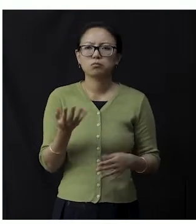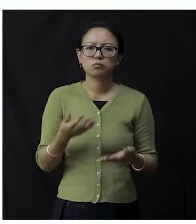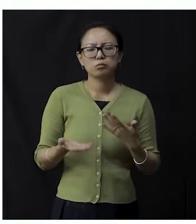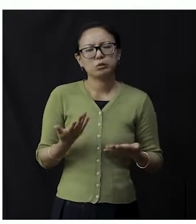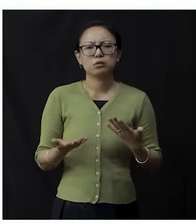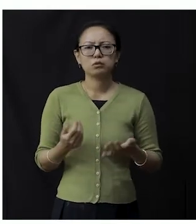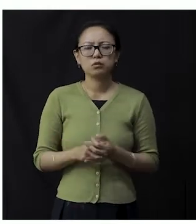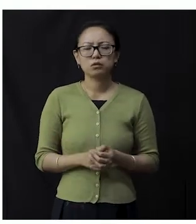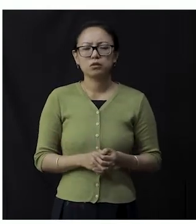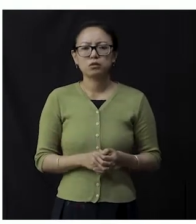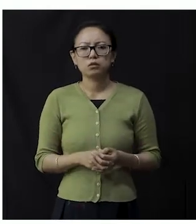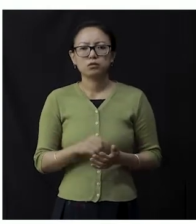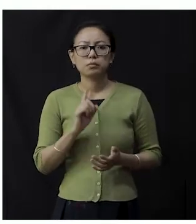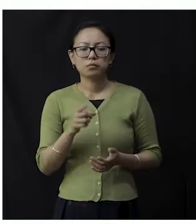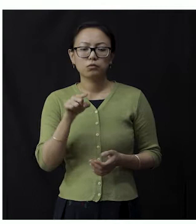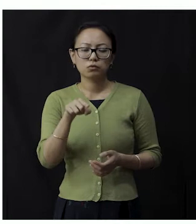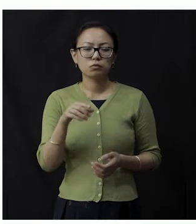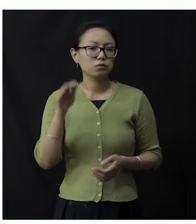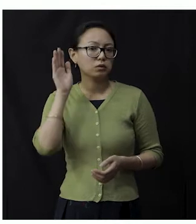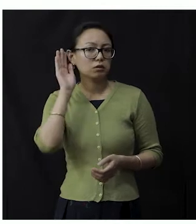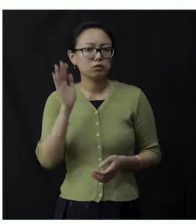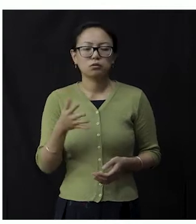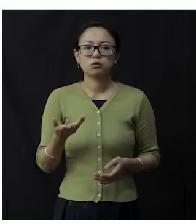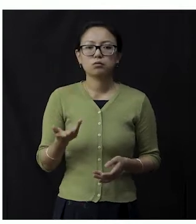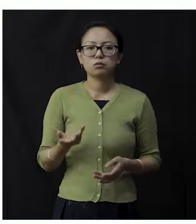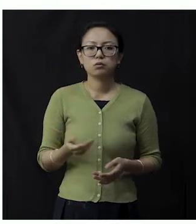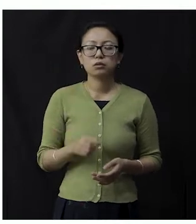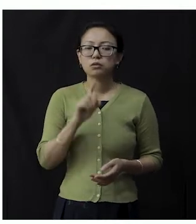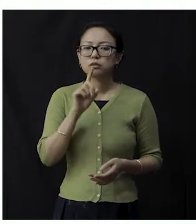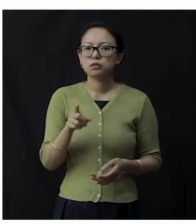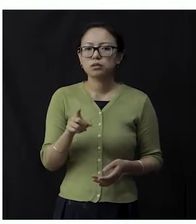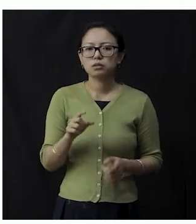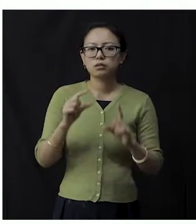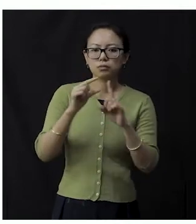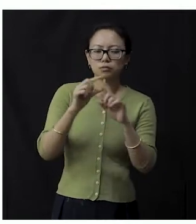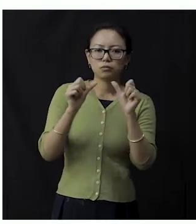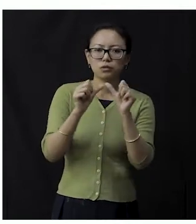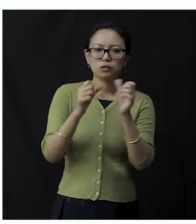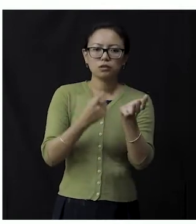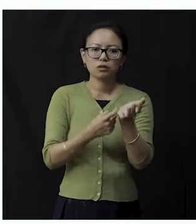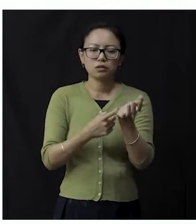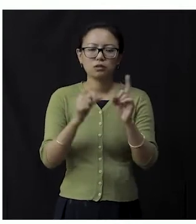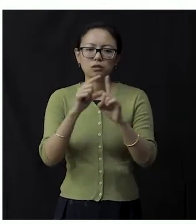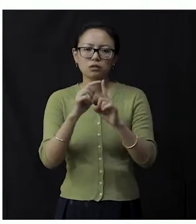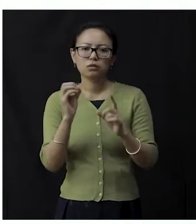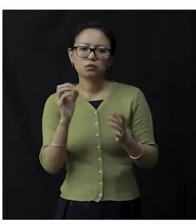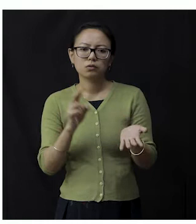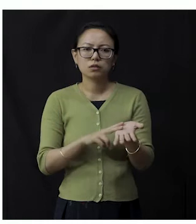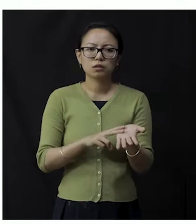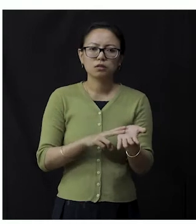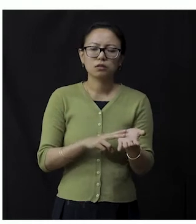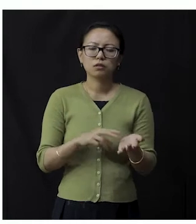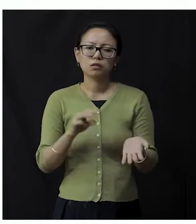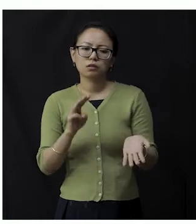me this favor, and you do not listen. So, what do you say? Pardon me, or sorry, excuse me, I didn't listen.